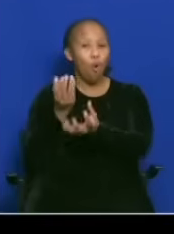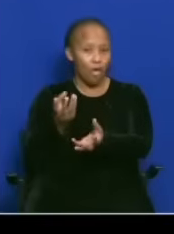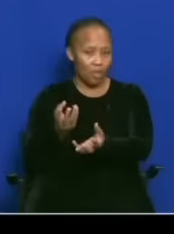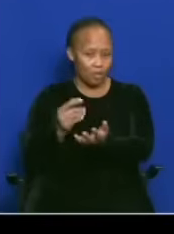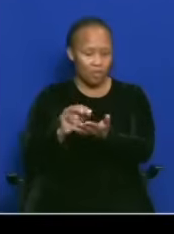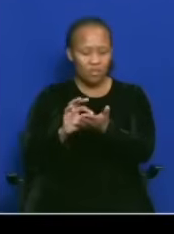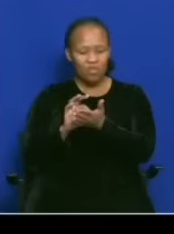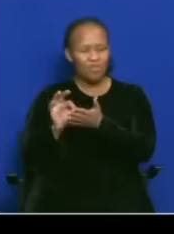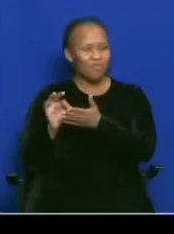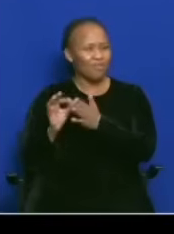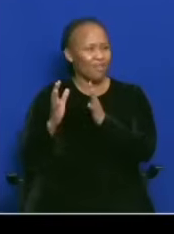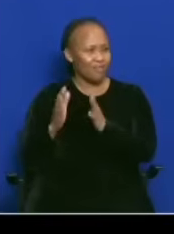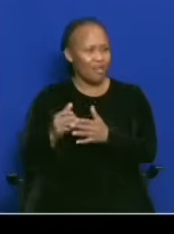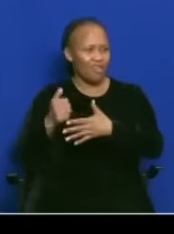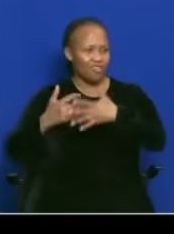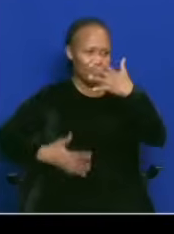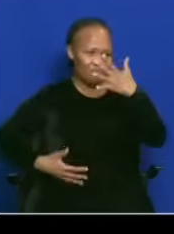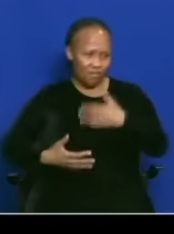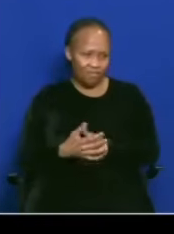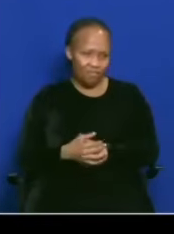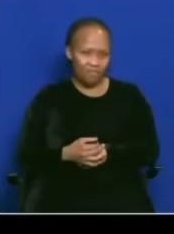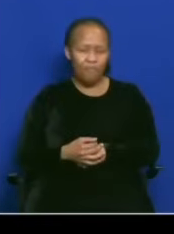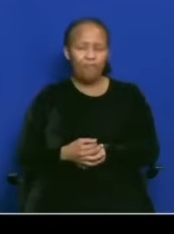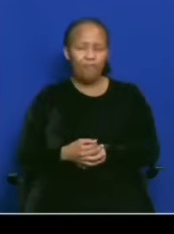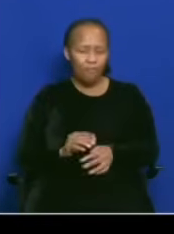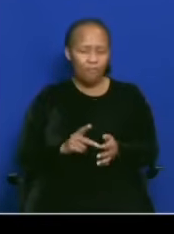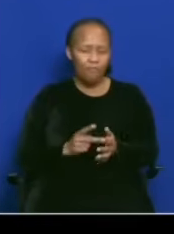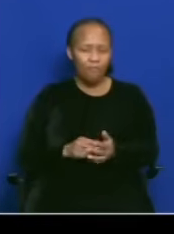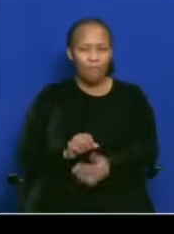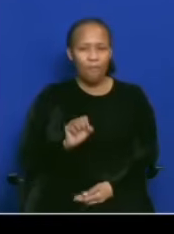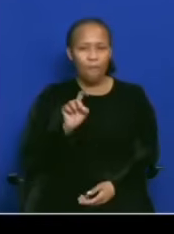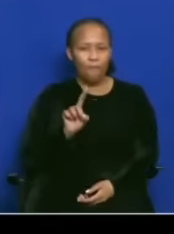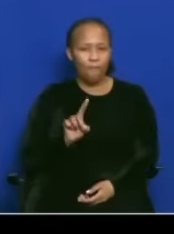On page 135,